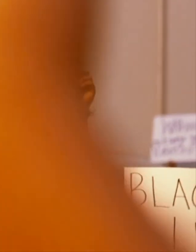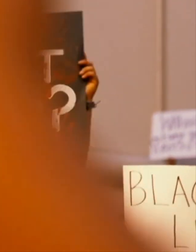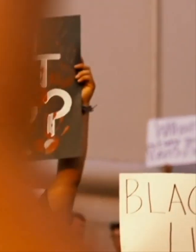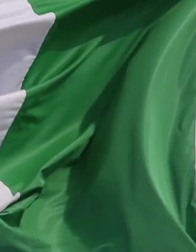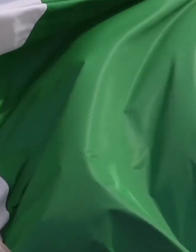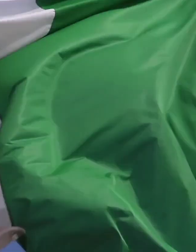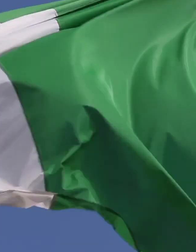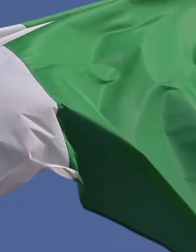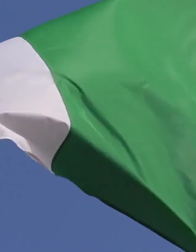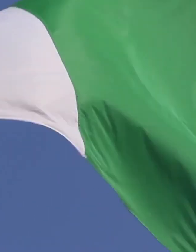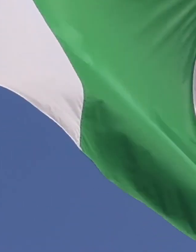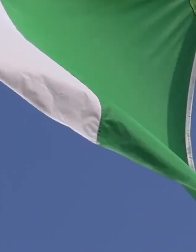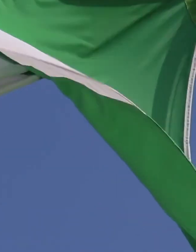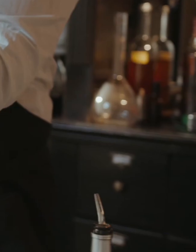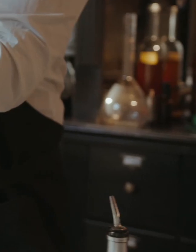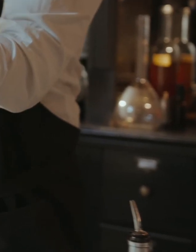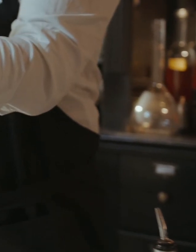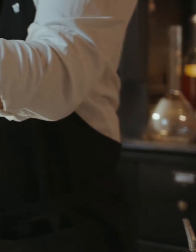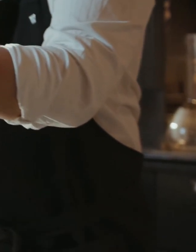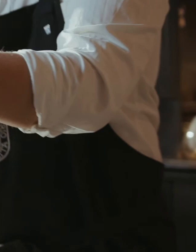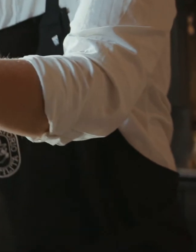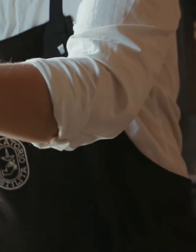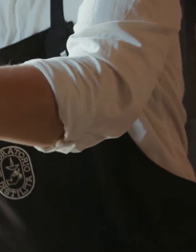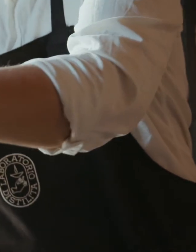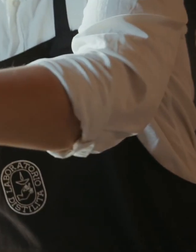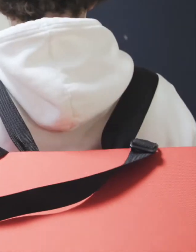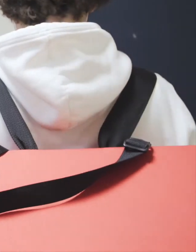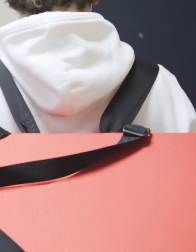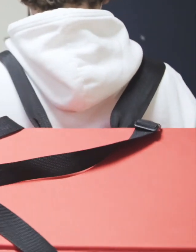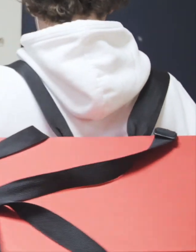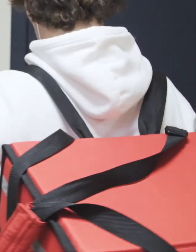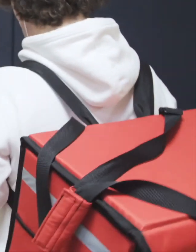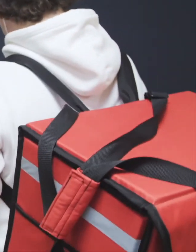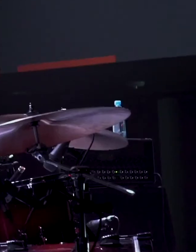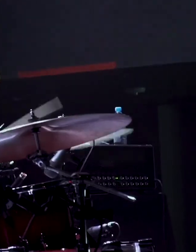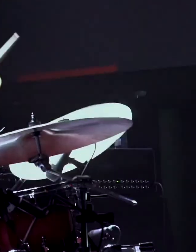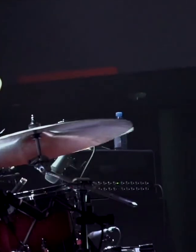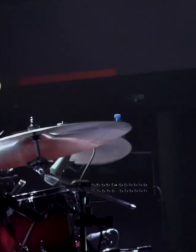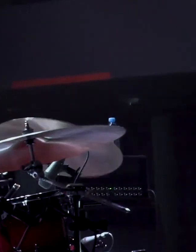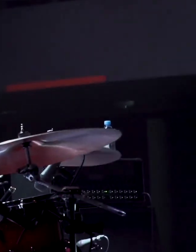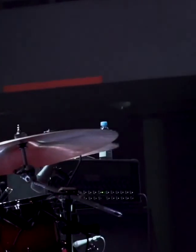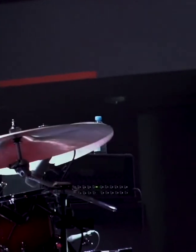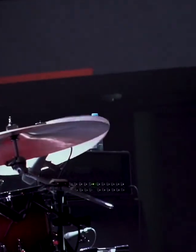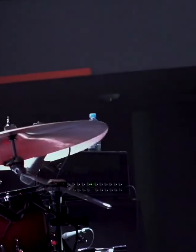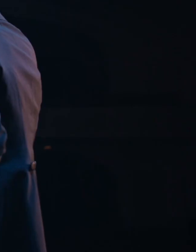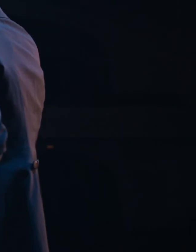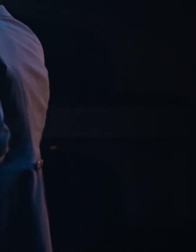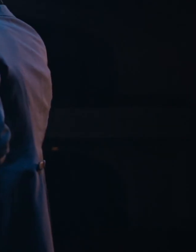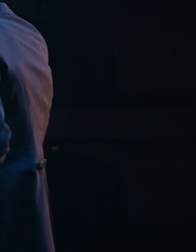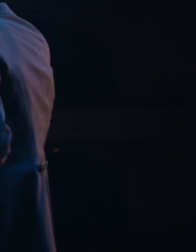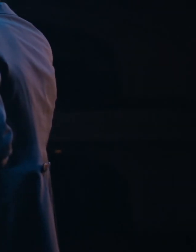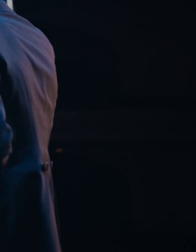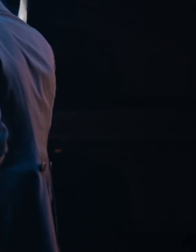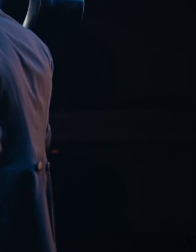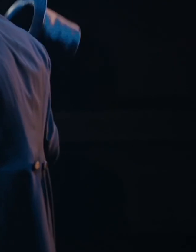informazioni, comunicazioni istituzionali, locali e nightlife, shopping e delivery, eventi e guide turistiche, ticket